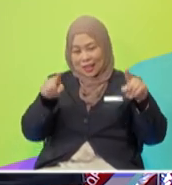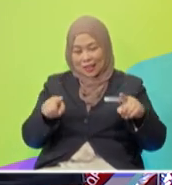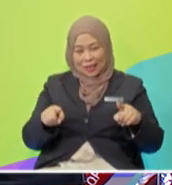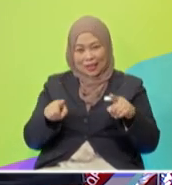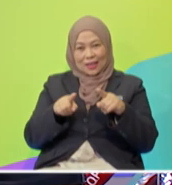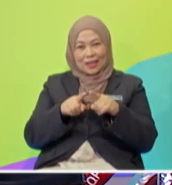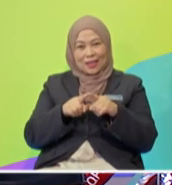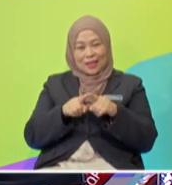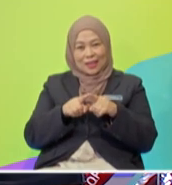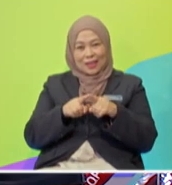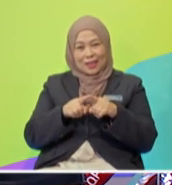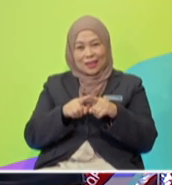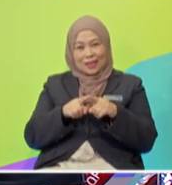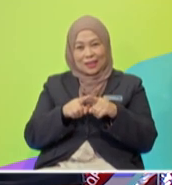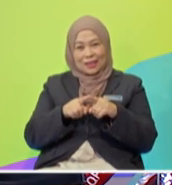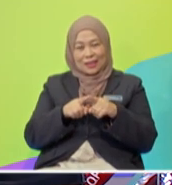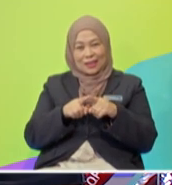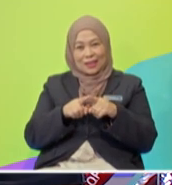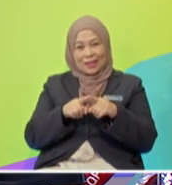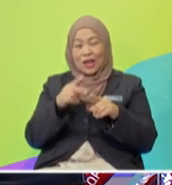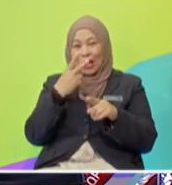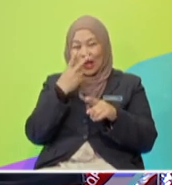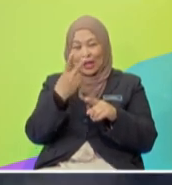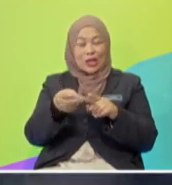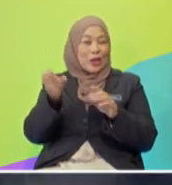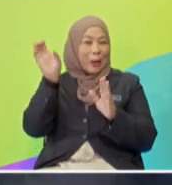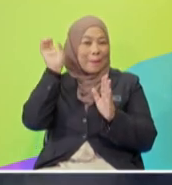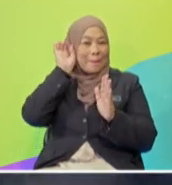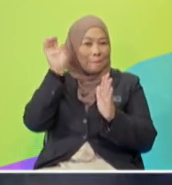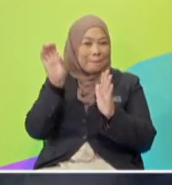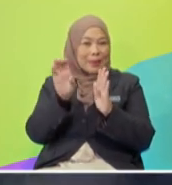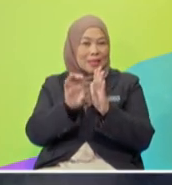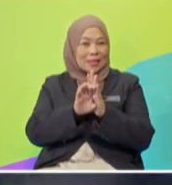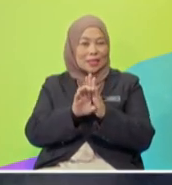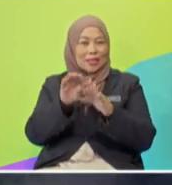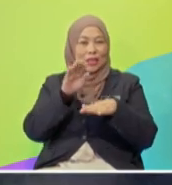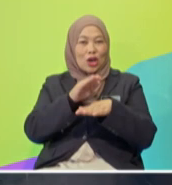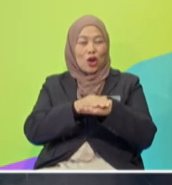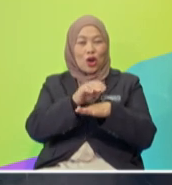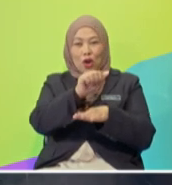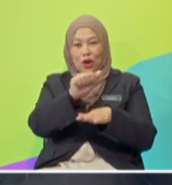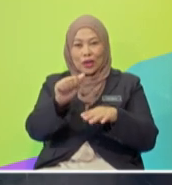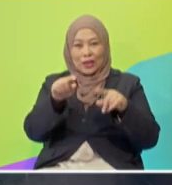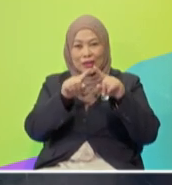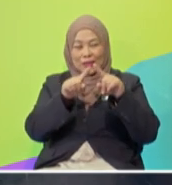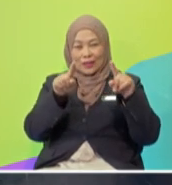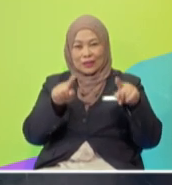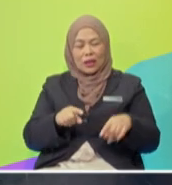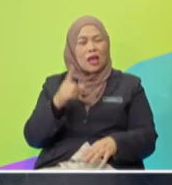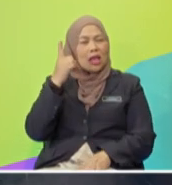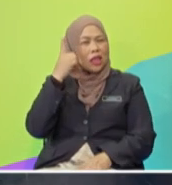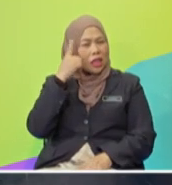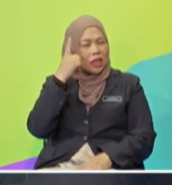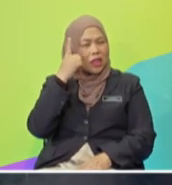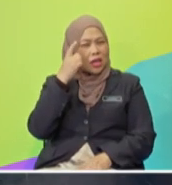card. You have to guess what is it. Oh, okay, this is called a thinking game. Thinking you have